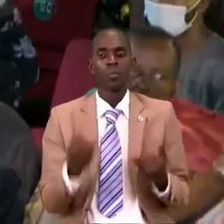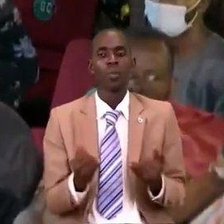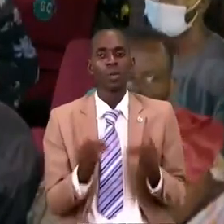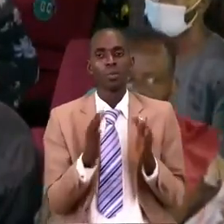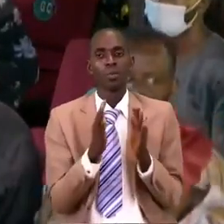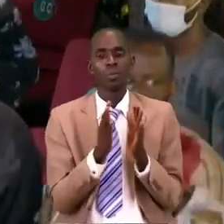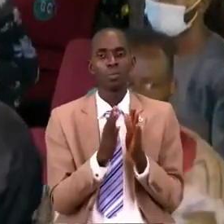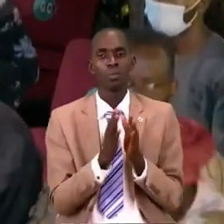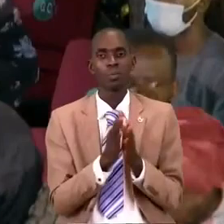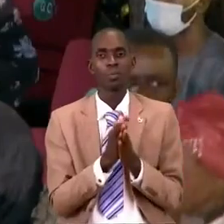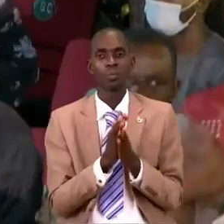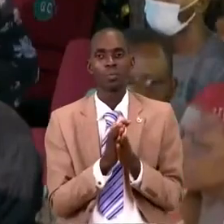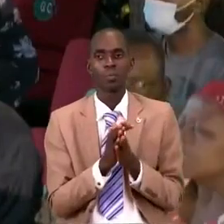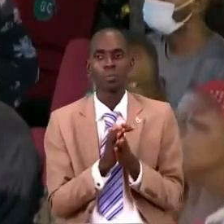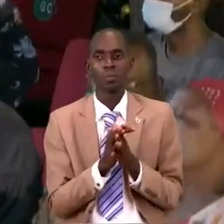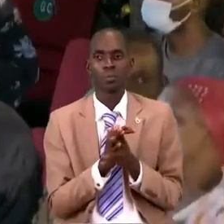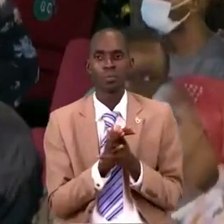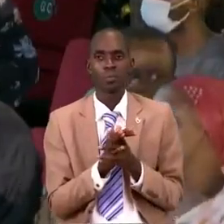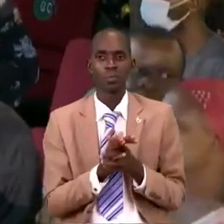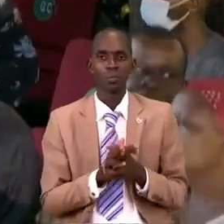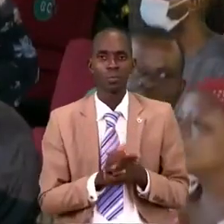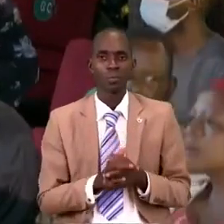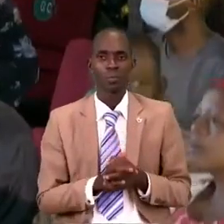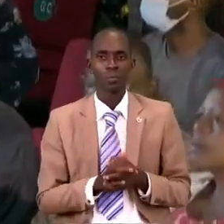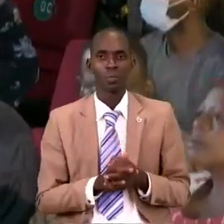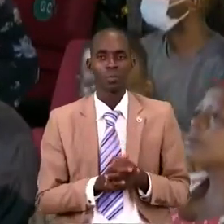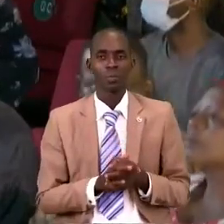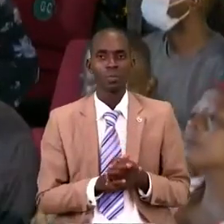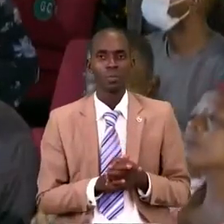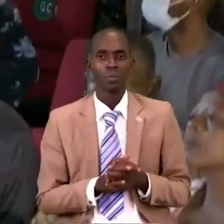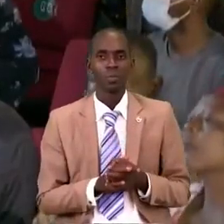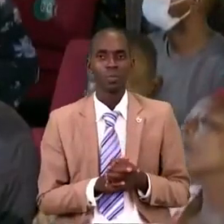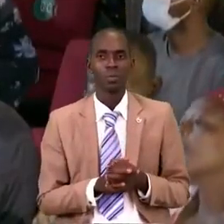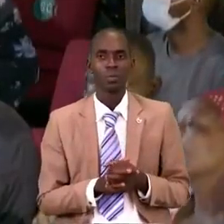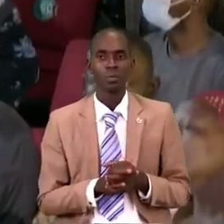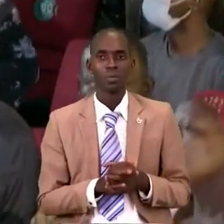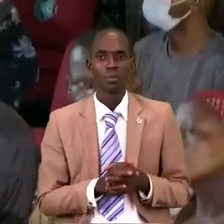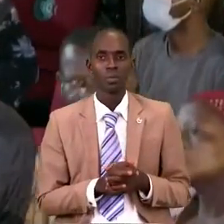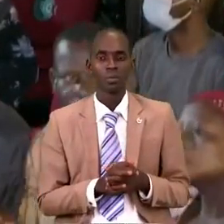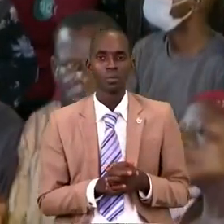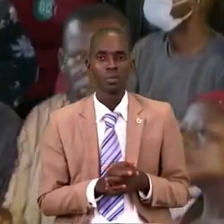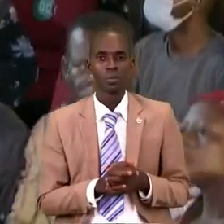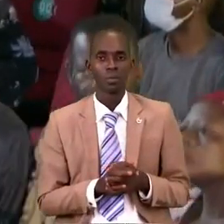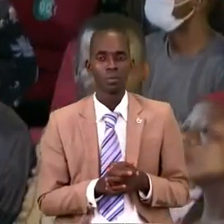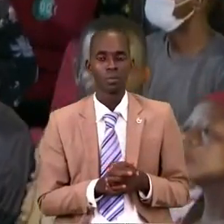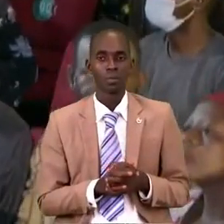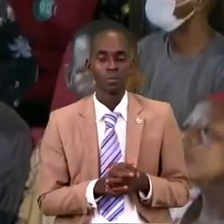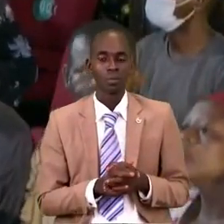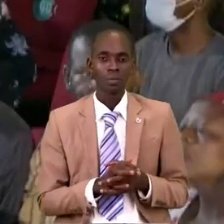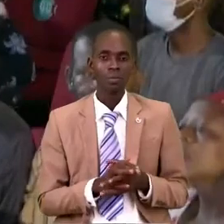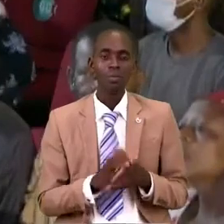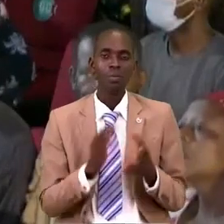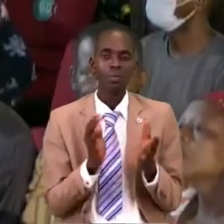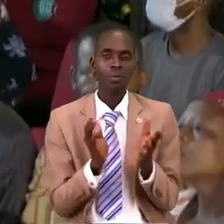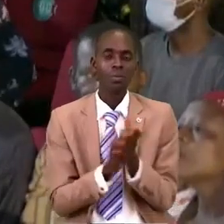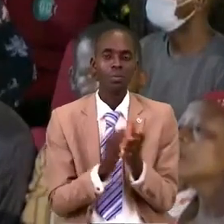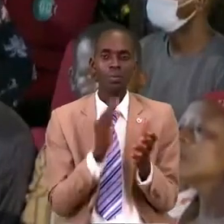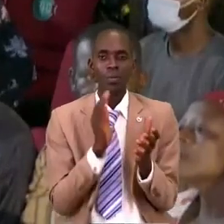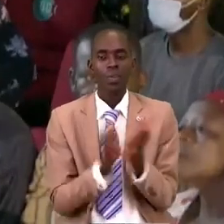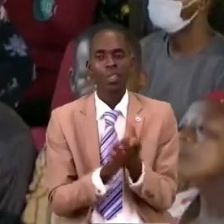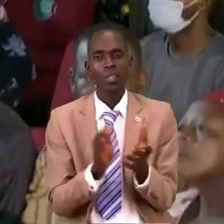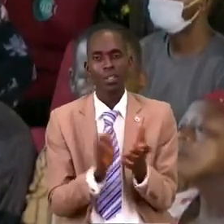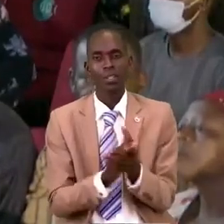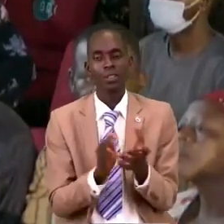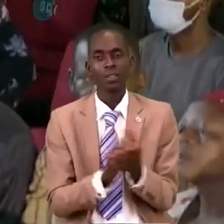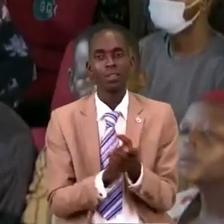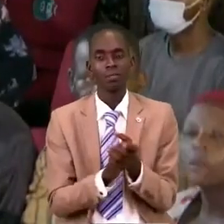Congratulations for the mercy that has been extended to you. Fill the forms clearly, write